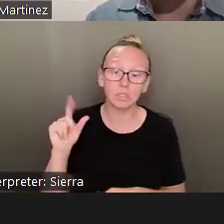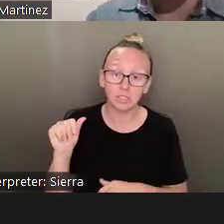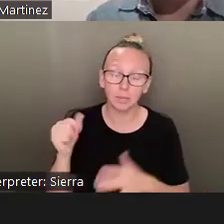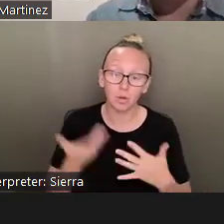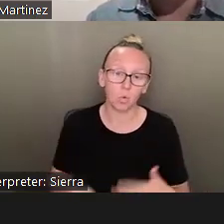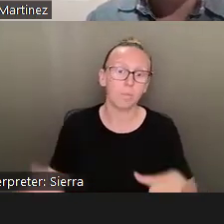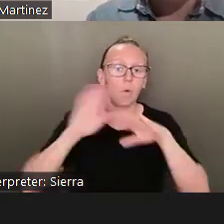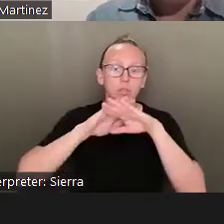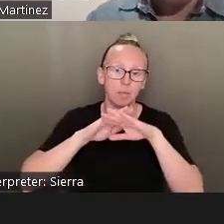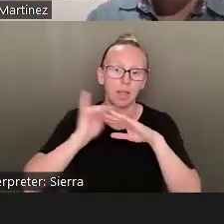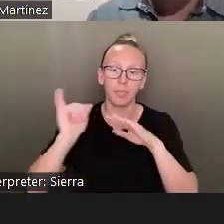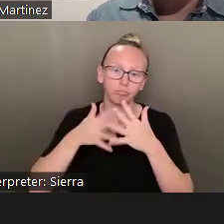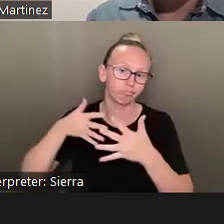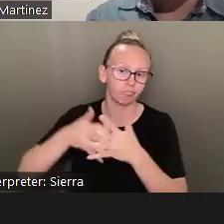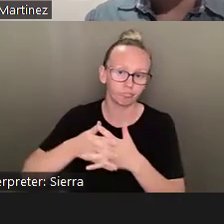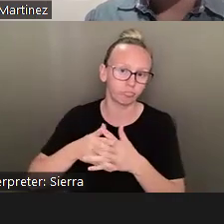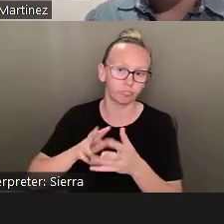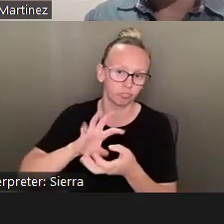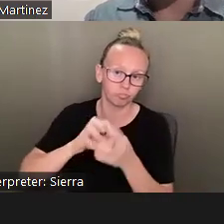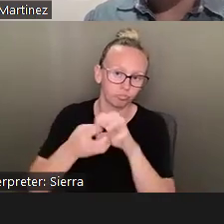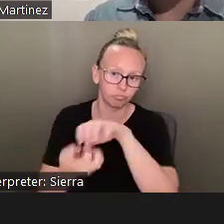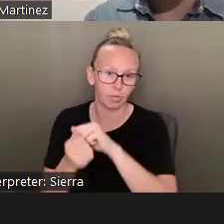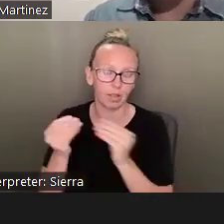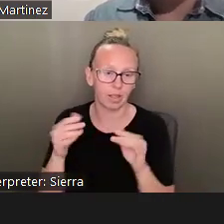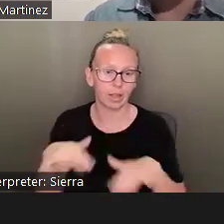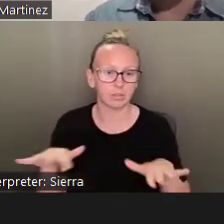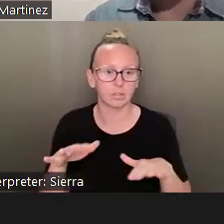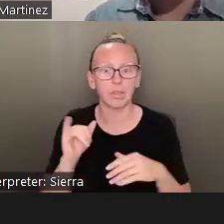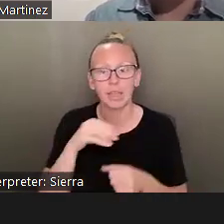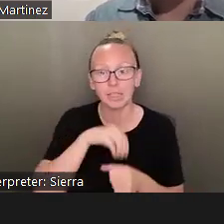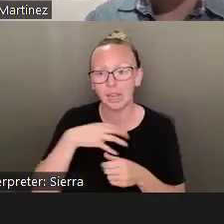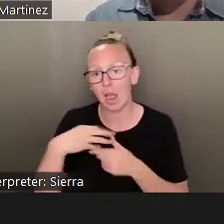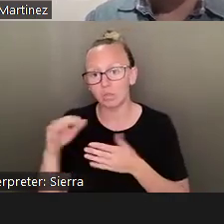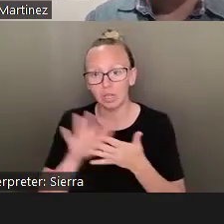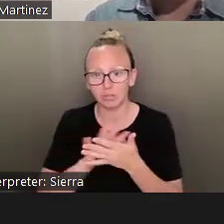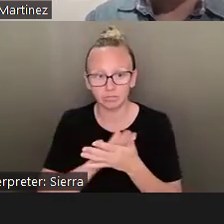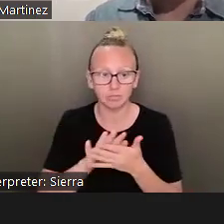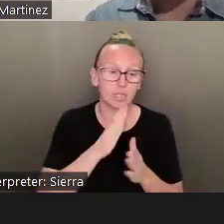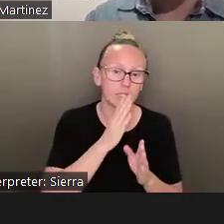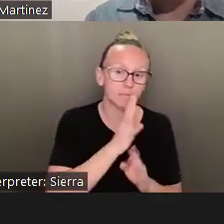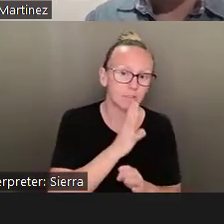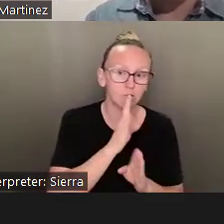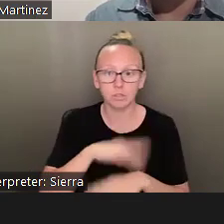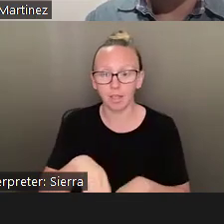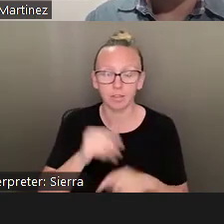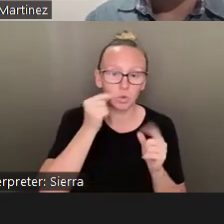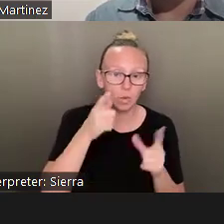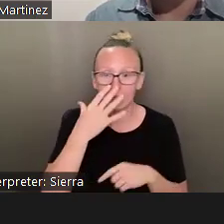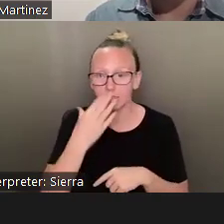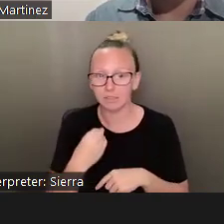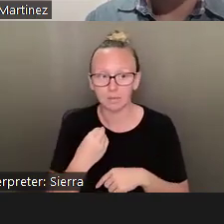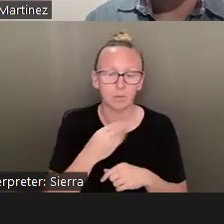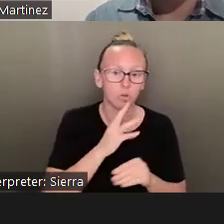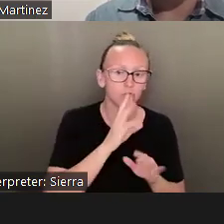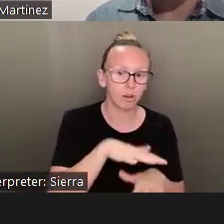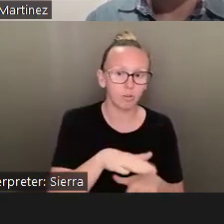entanglement with the land, blurs the line between outside and inside, speech and silence, awake and asleep,